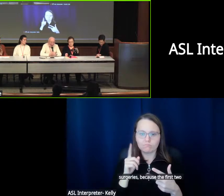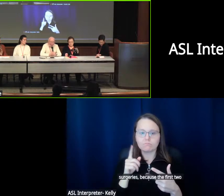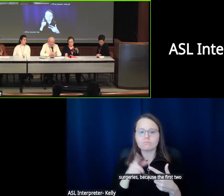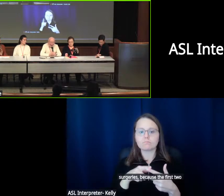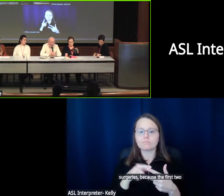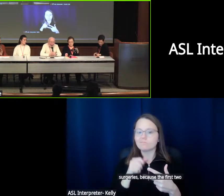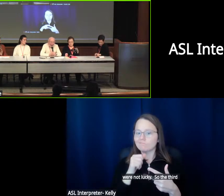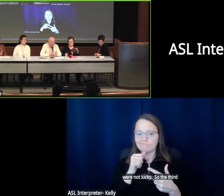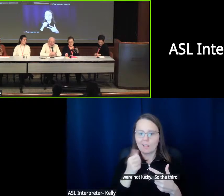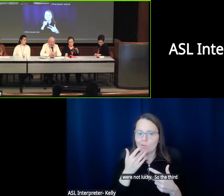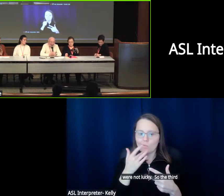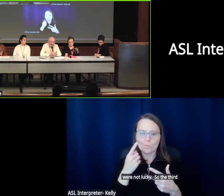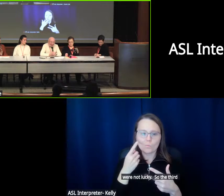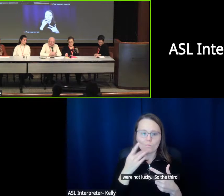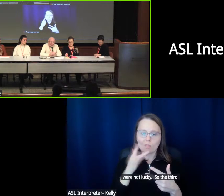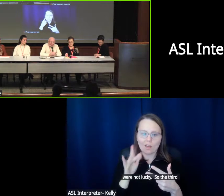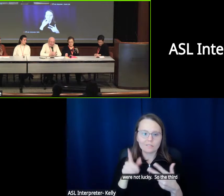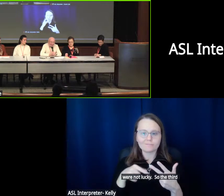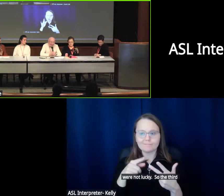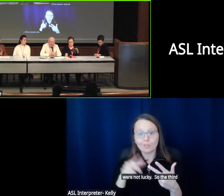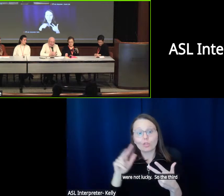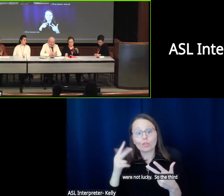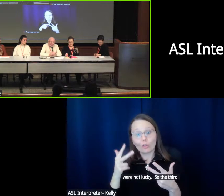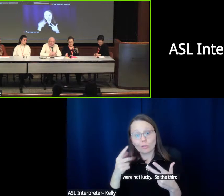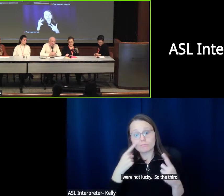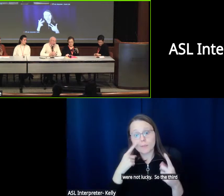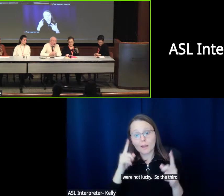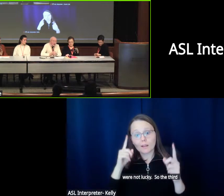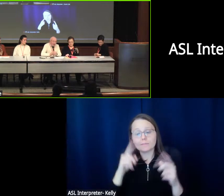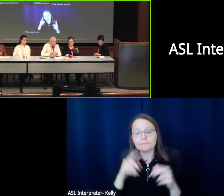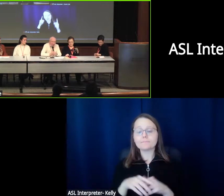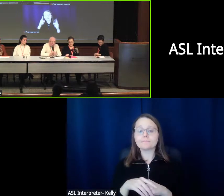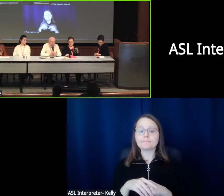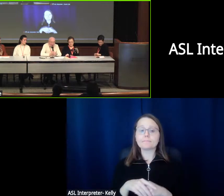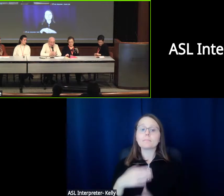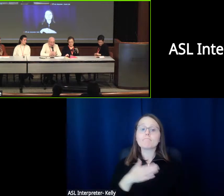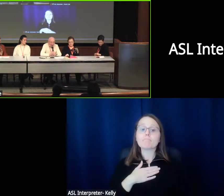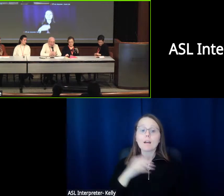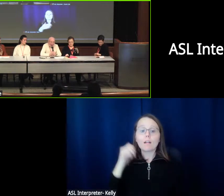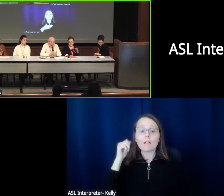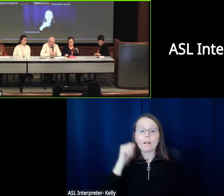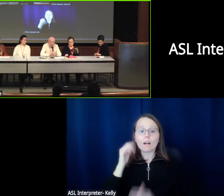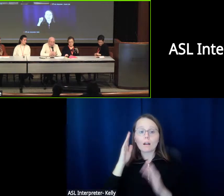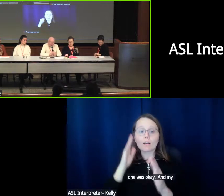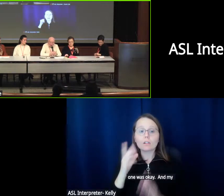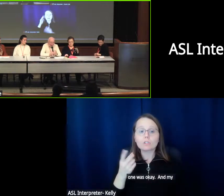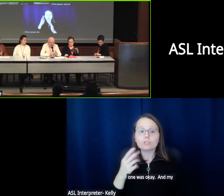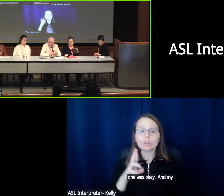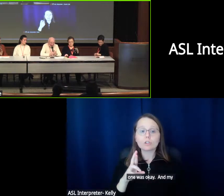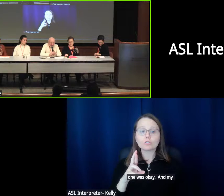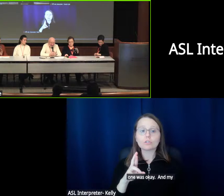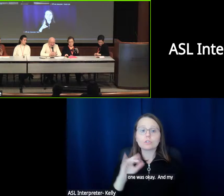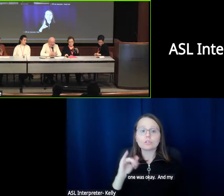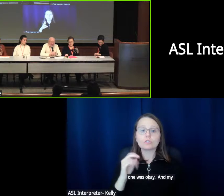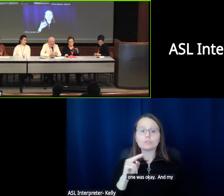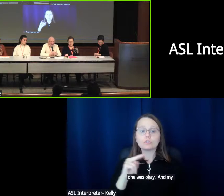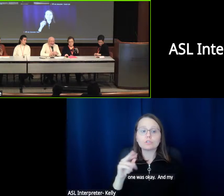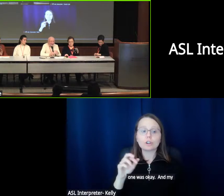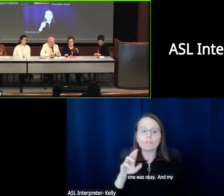okay. And my audiologist, Dr. Jennifer Wu, was very